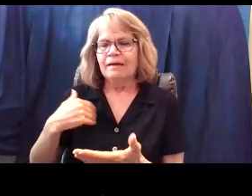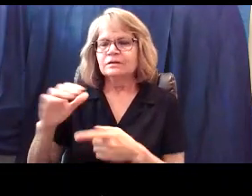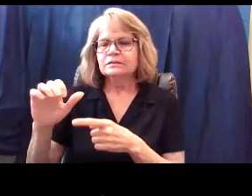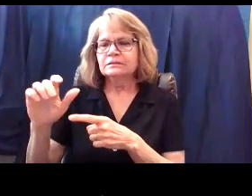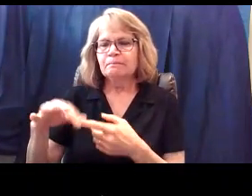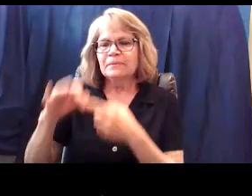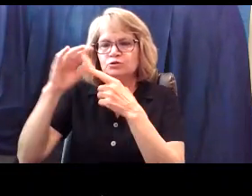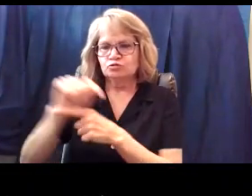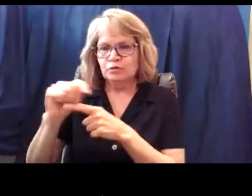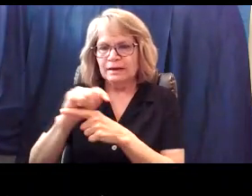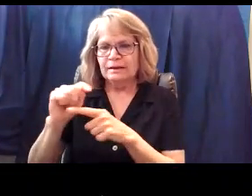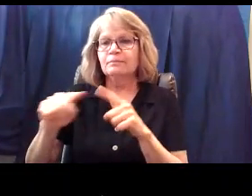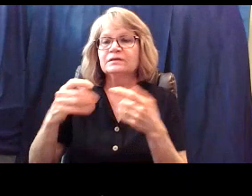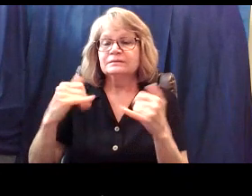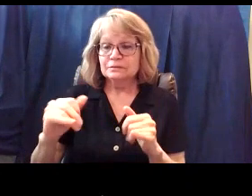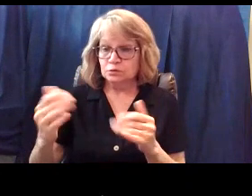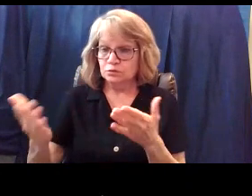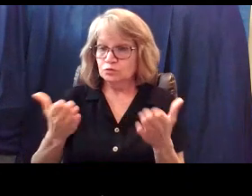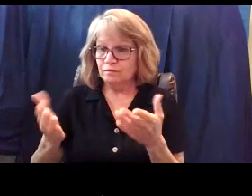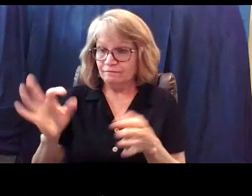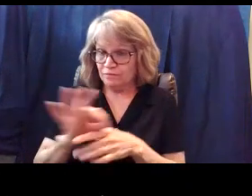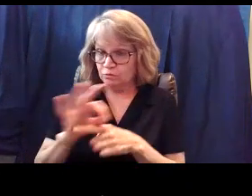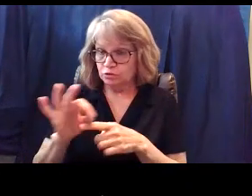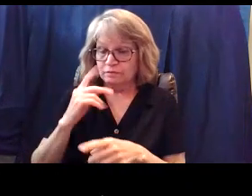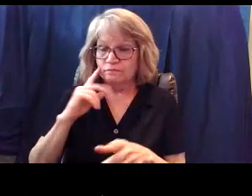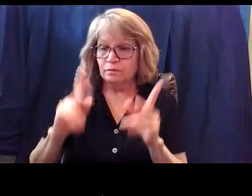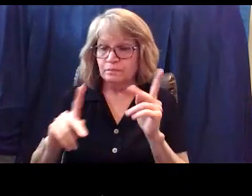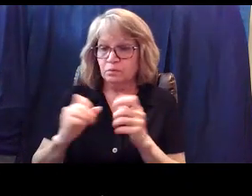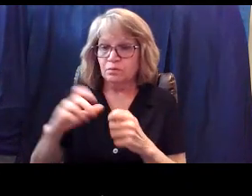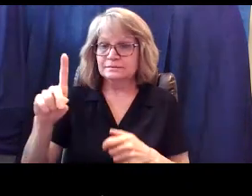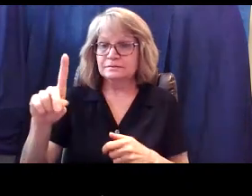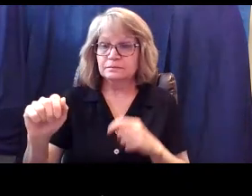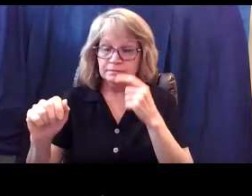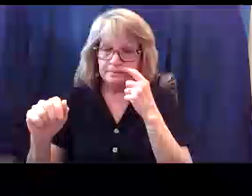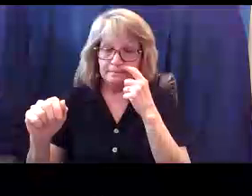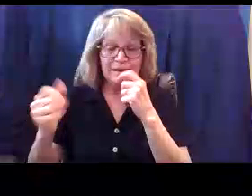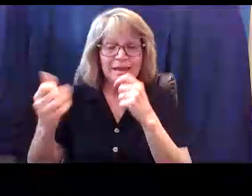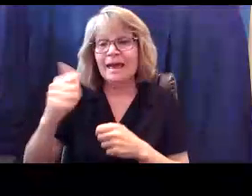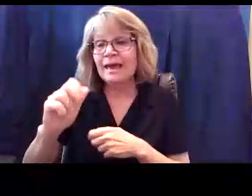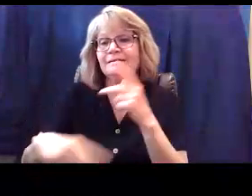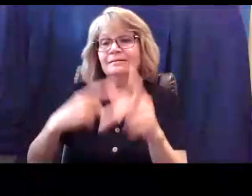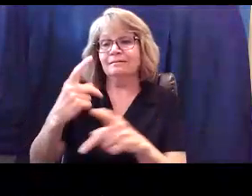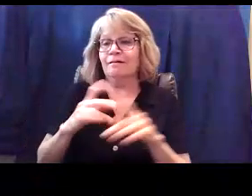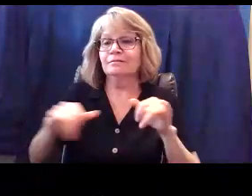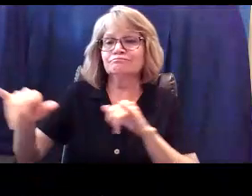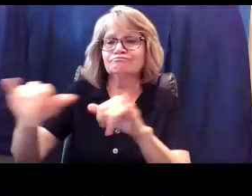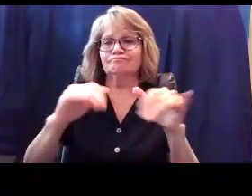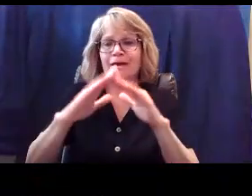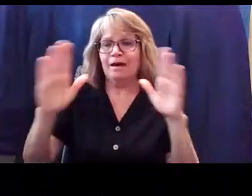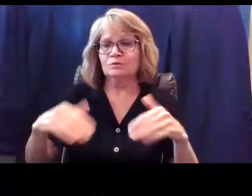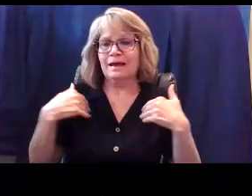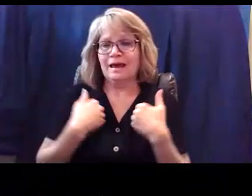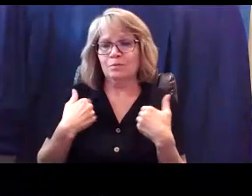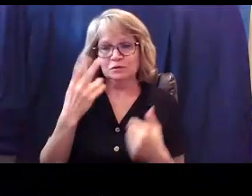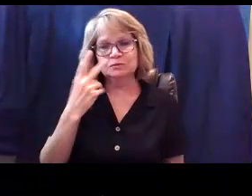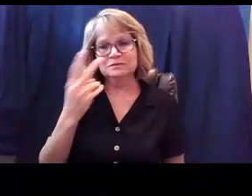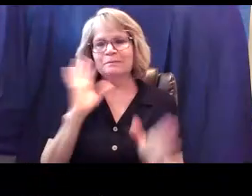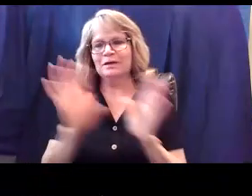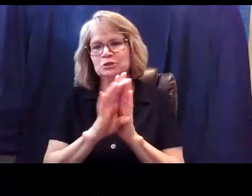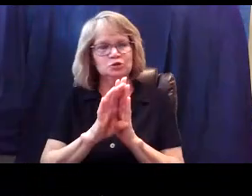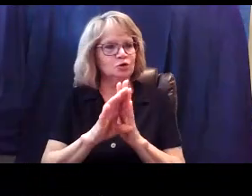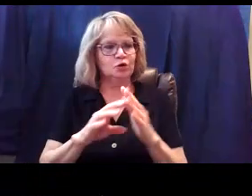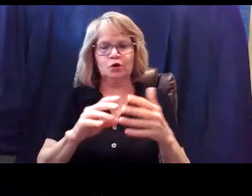a function for the individual with a disability. Now, they can be any type of common household animal. And you can see the picture on the screen there,